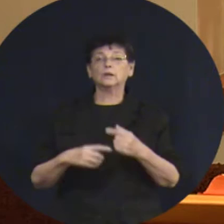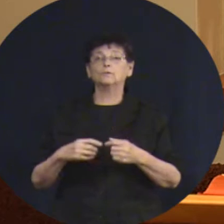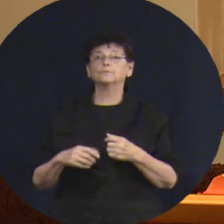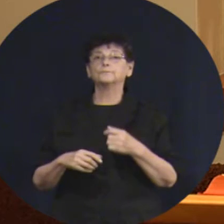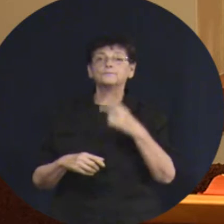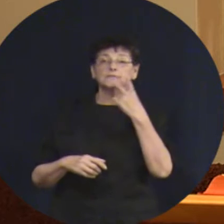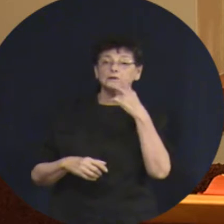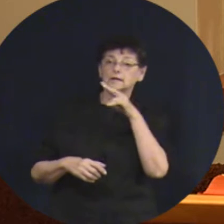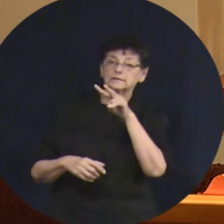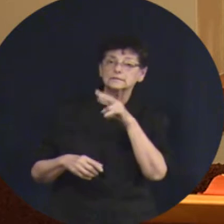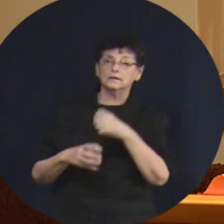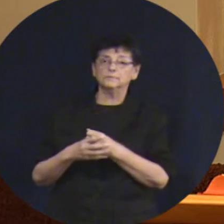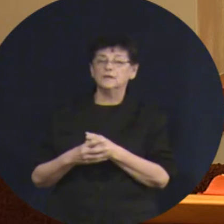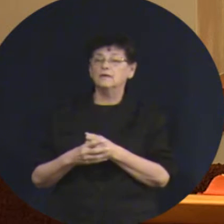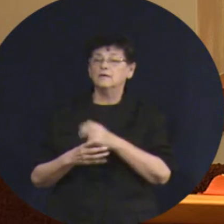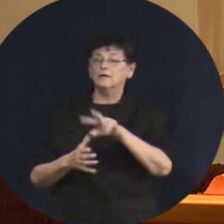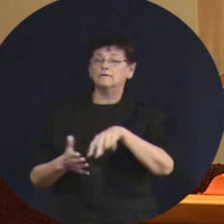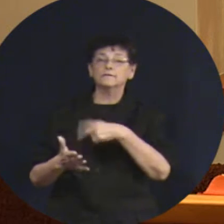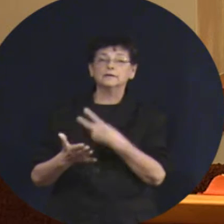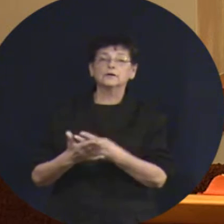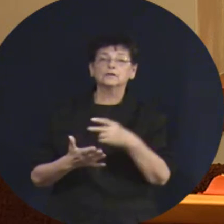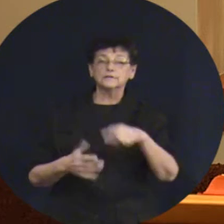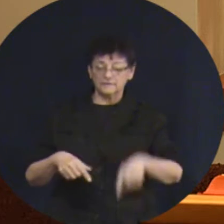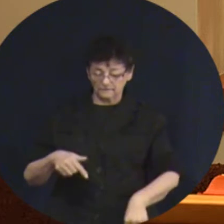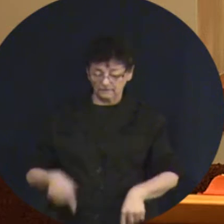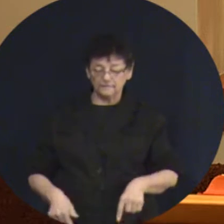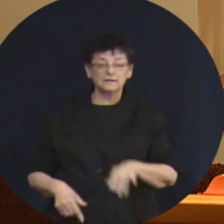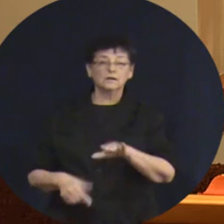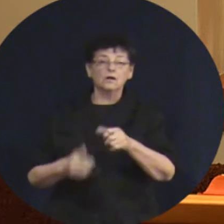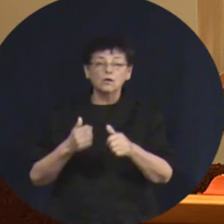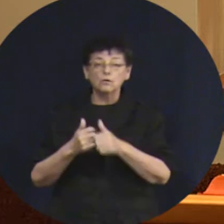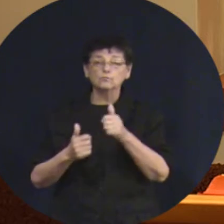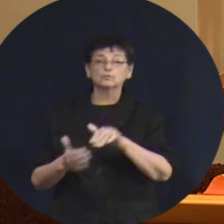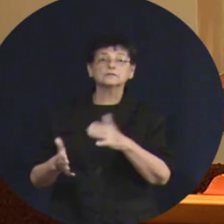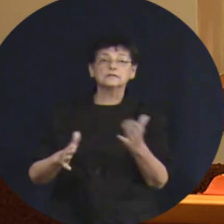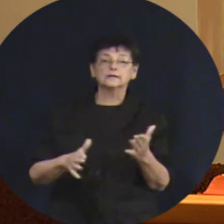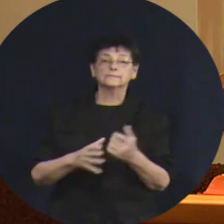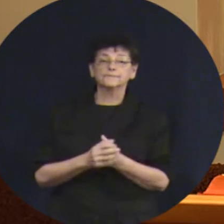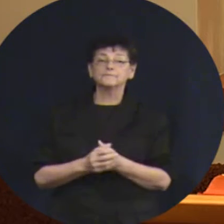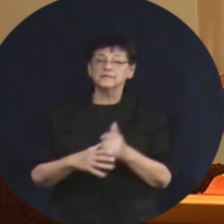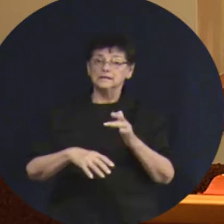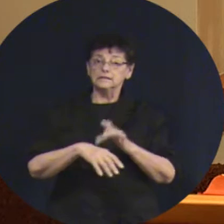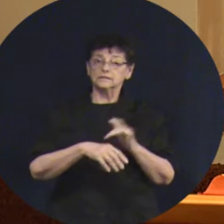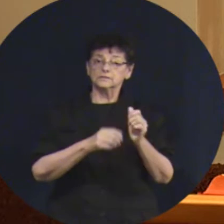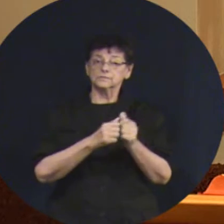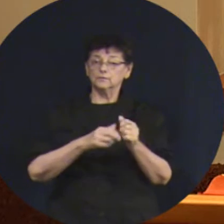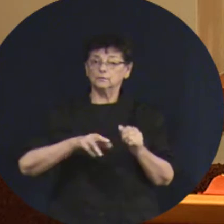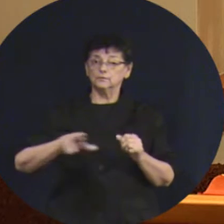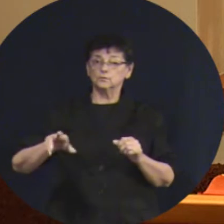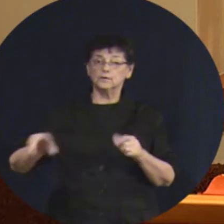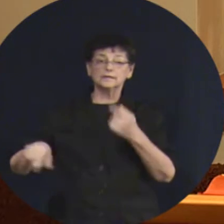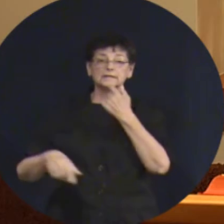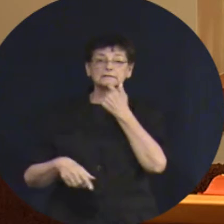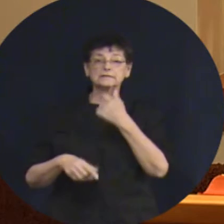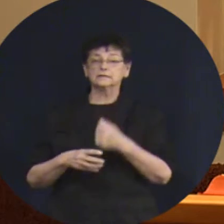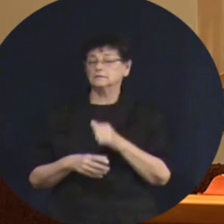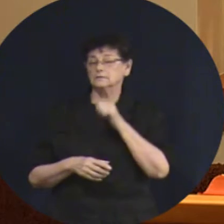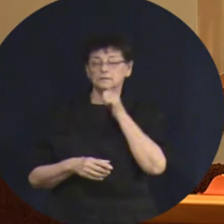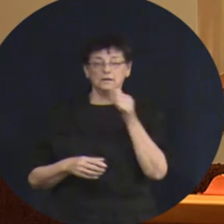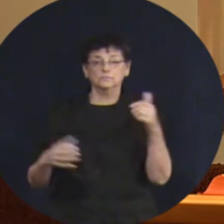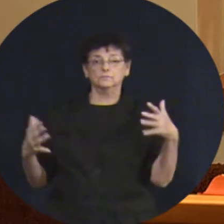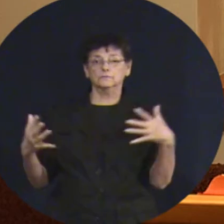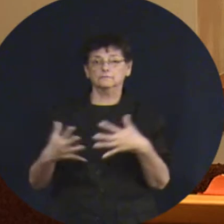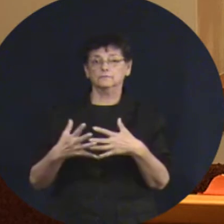caught sight of him, I fell down at his feet as though dead. He touched me with his right hand and said, Do not